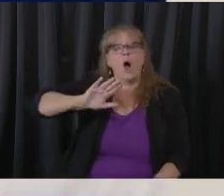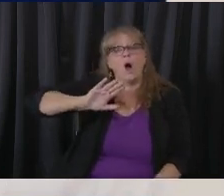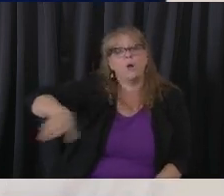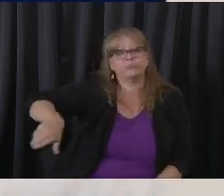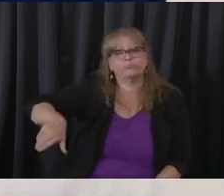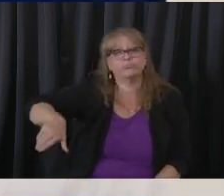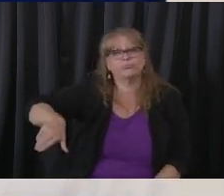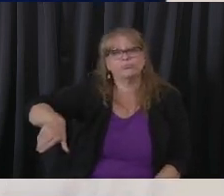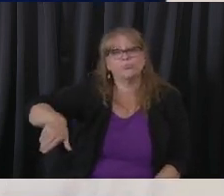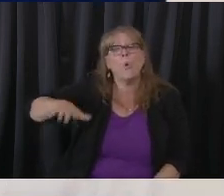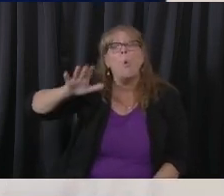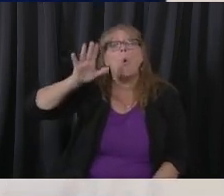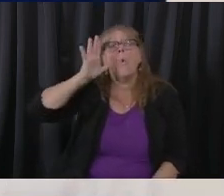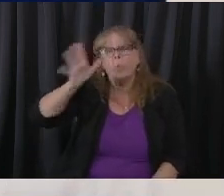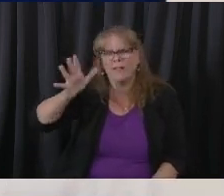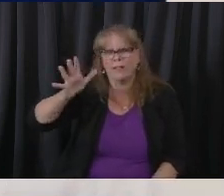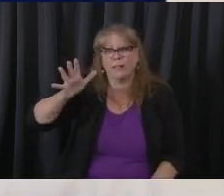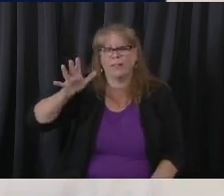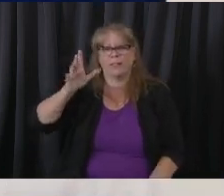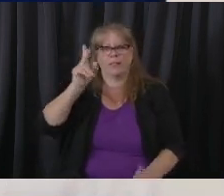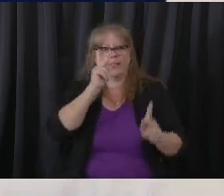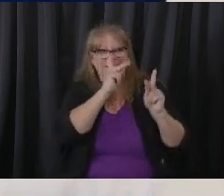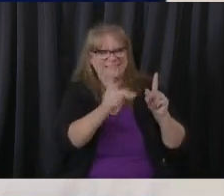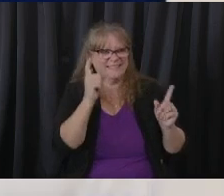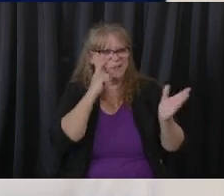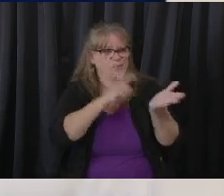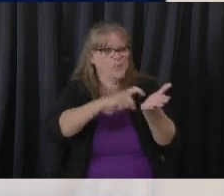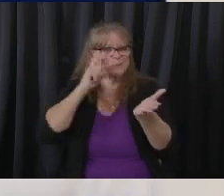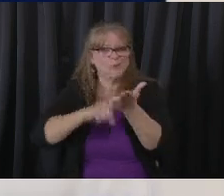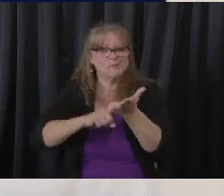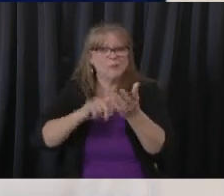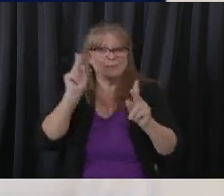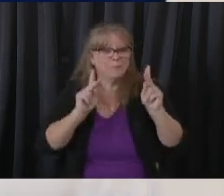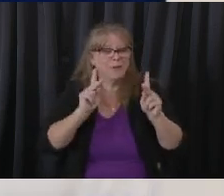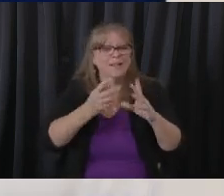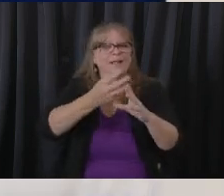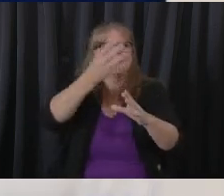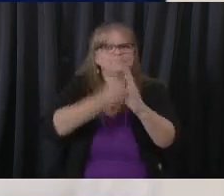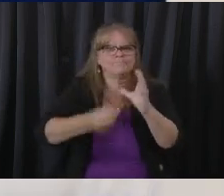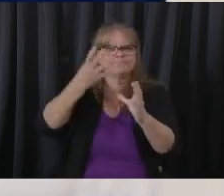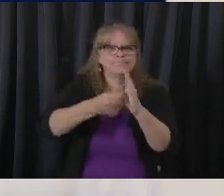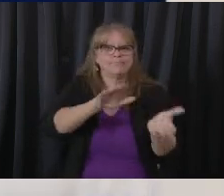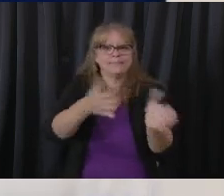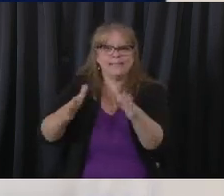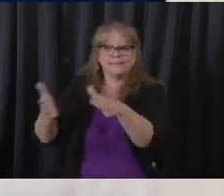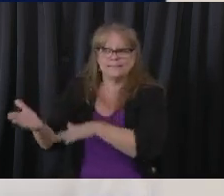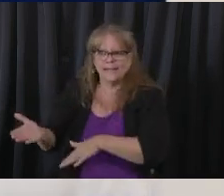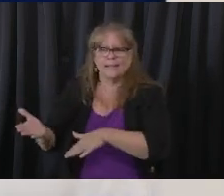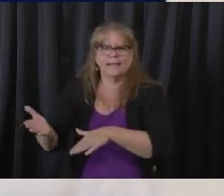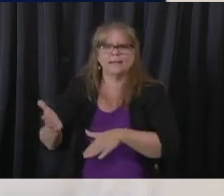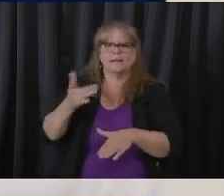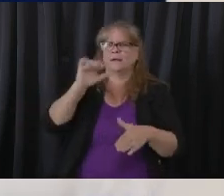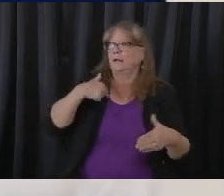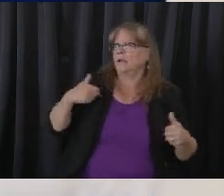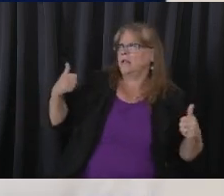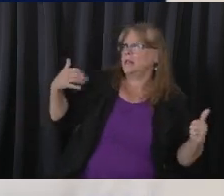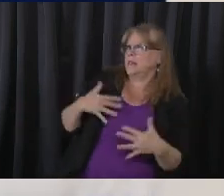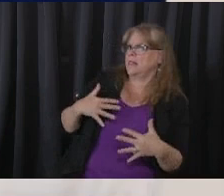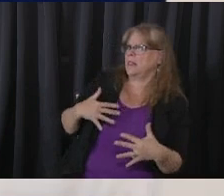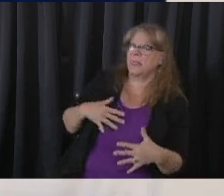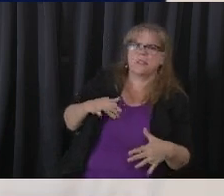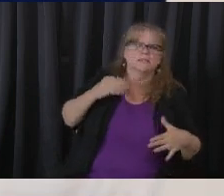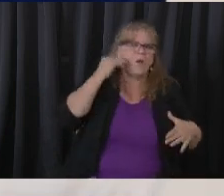economy because people and consumer confidence would be shattered. Tourism would stop. People would be scared to go out to dinner or lunch, and it would really